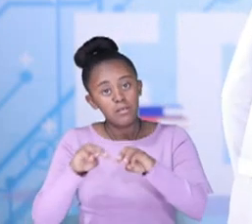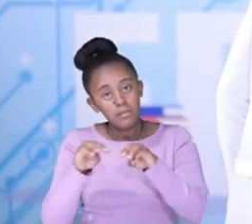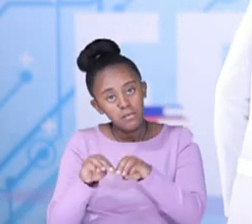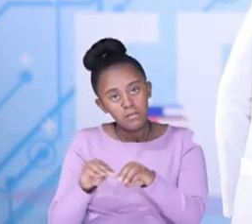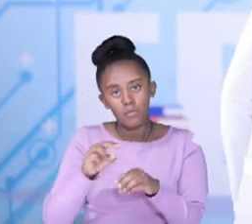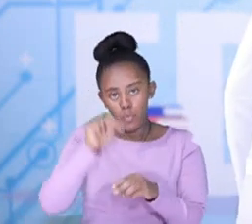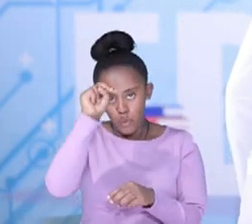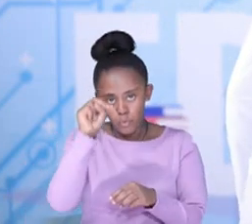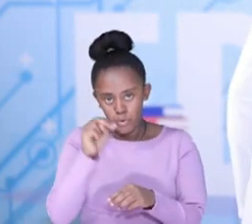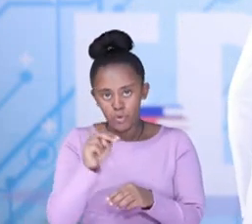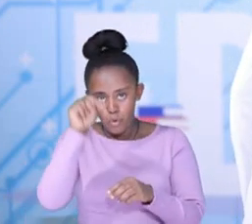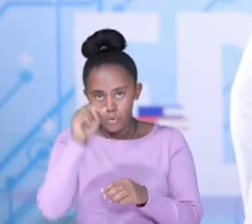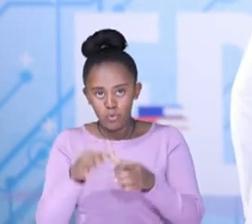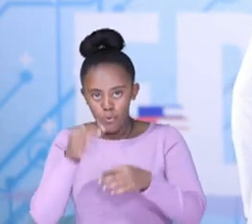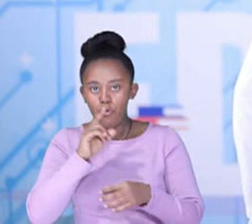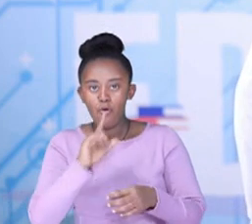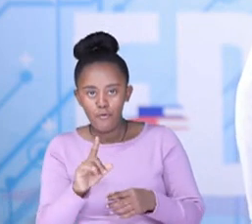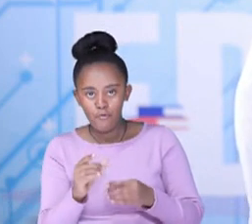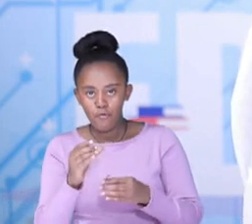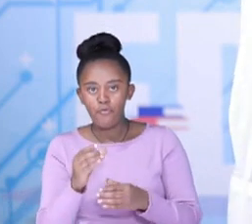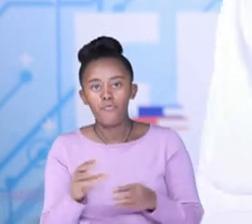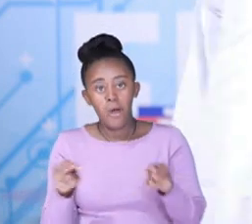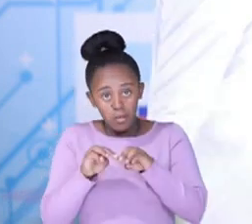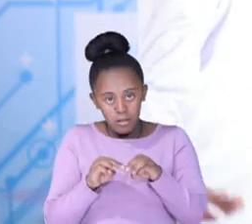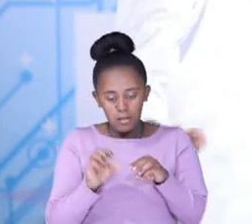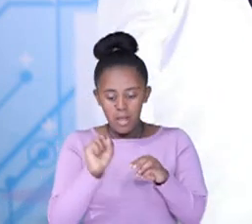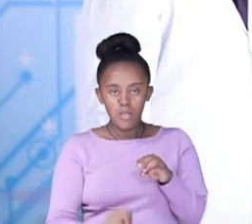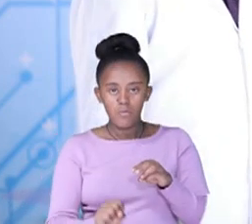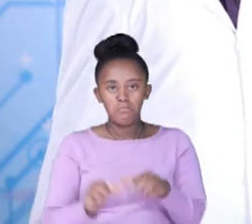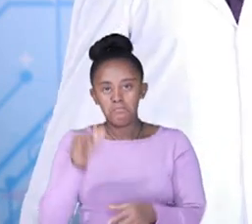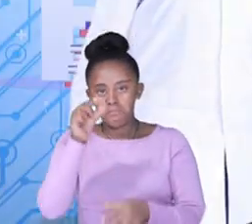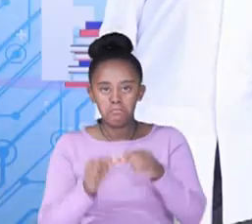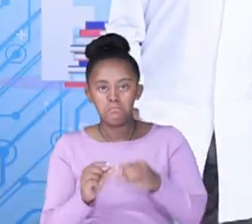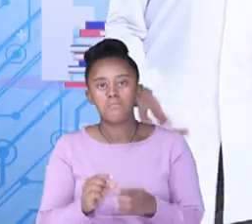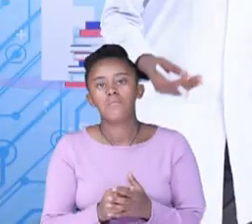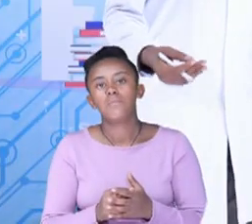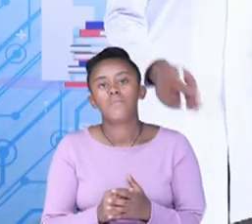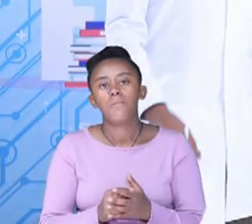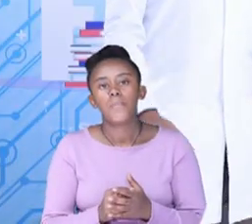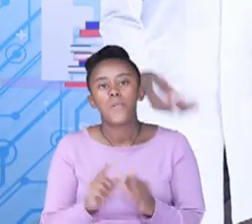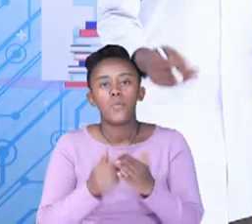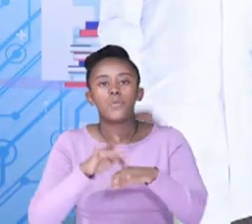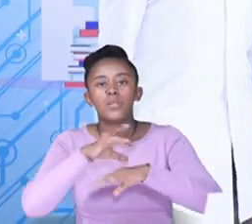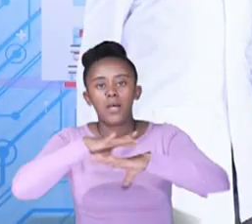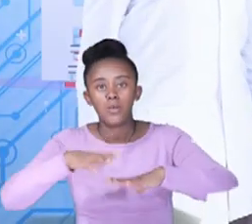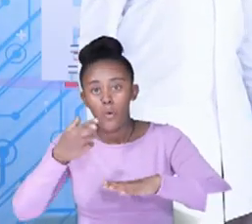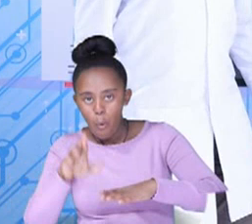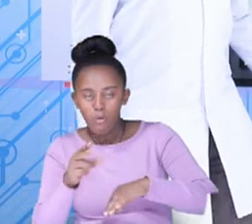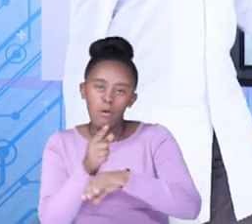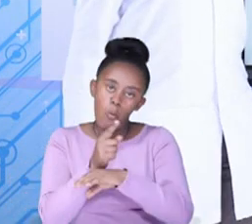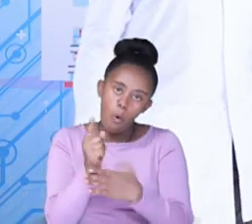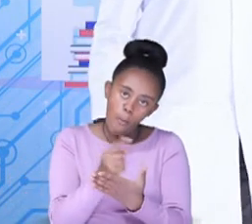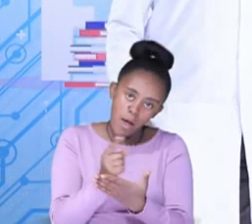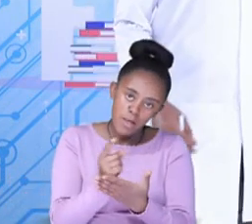the north pole, and the north pole of the Earth's magnetic field will attract the south pole, which is suspended on the Earth, or a compass.